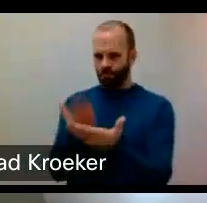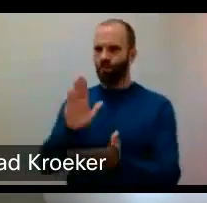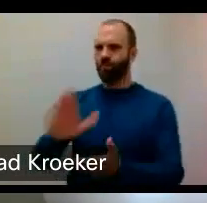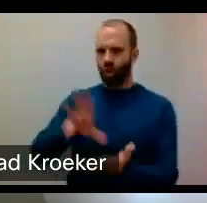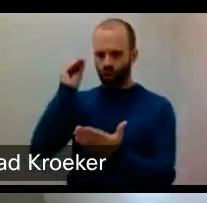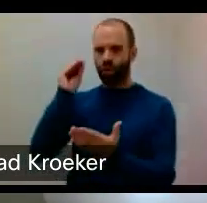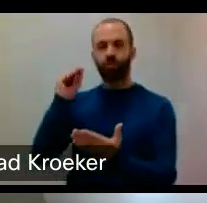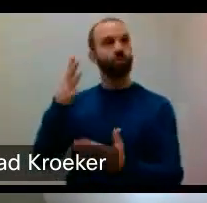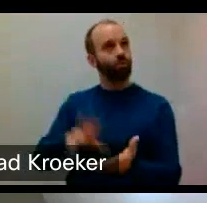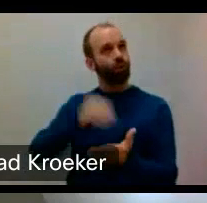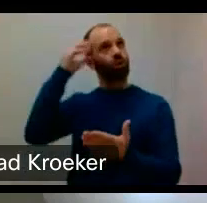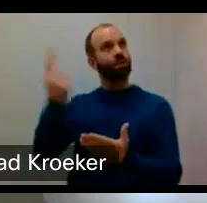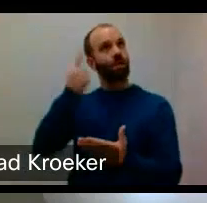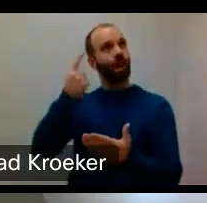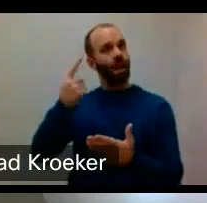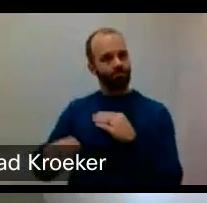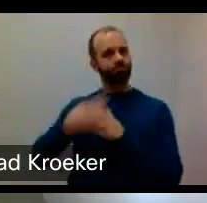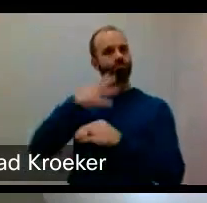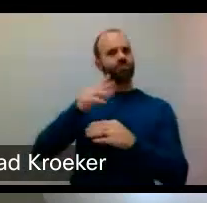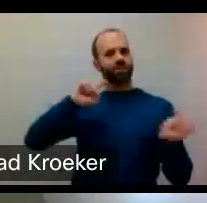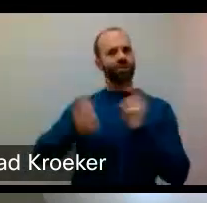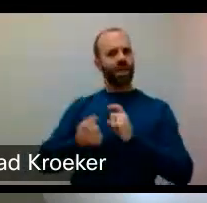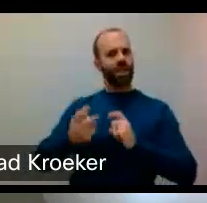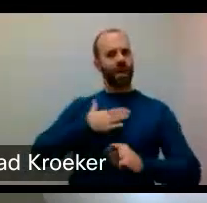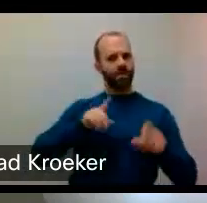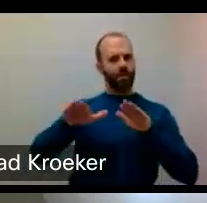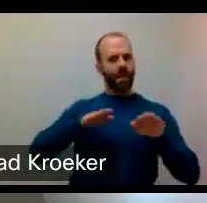has changed your behaviors moving forward.